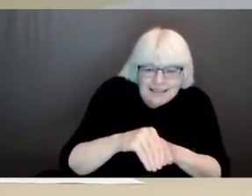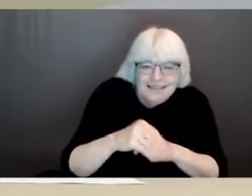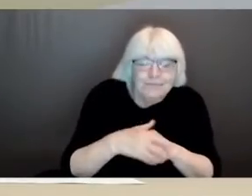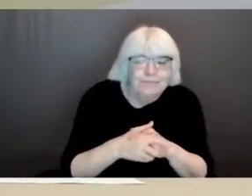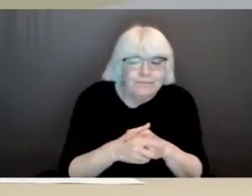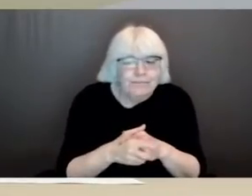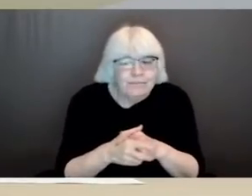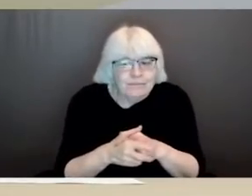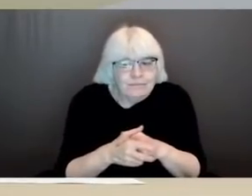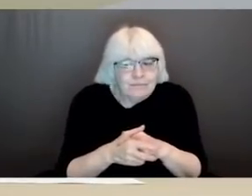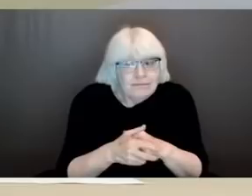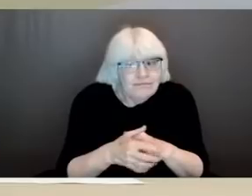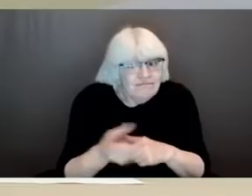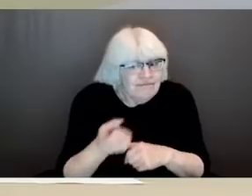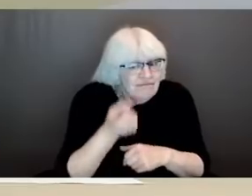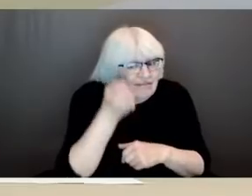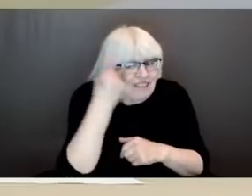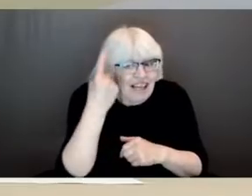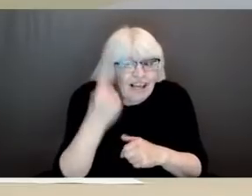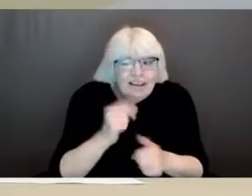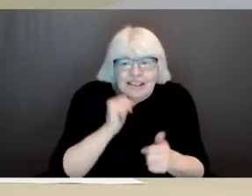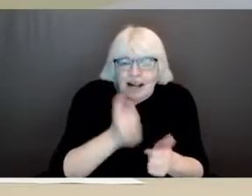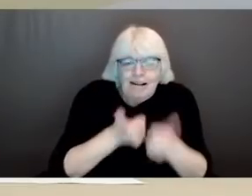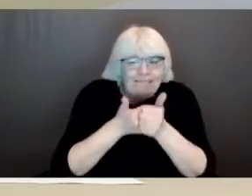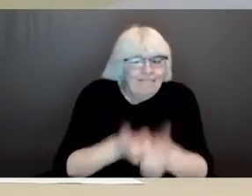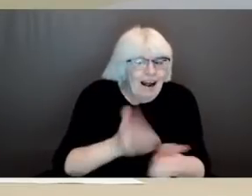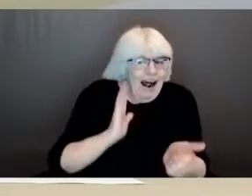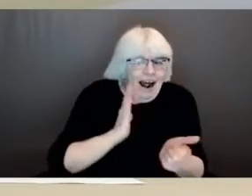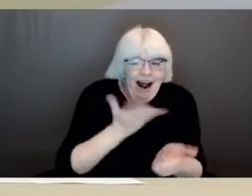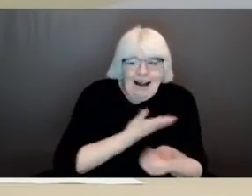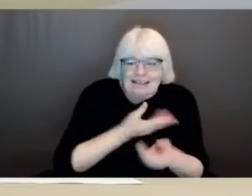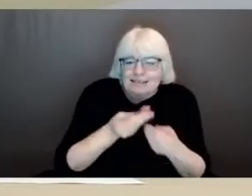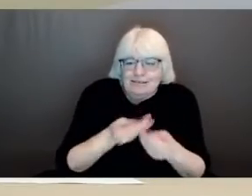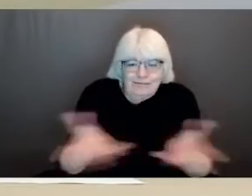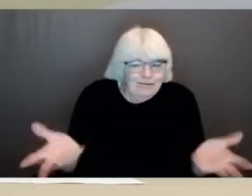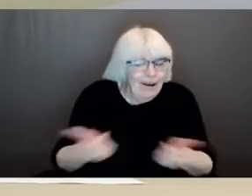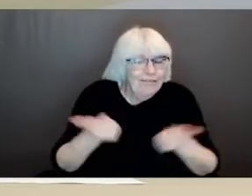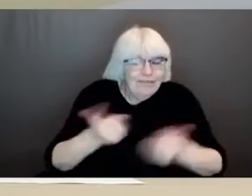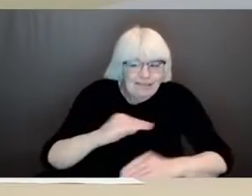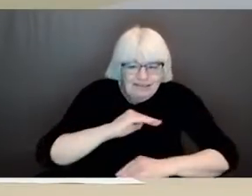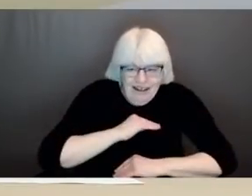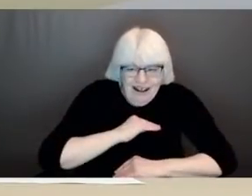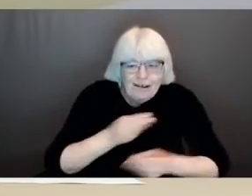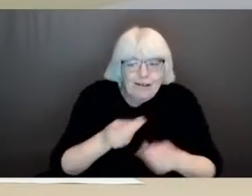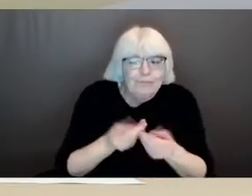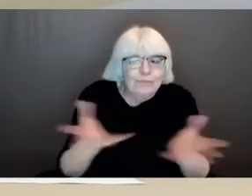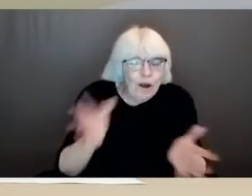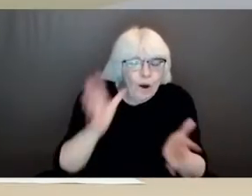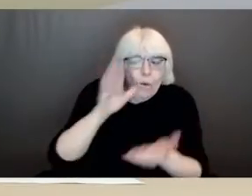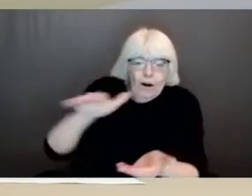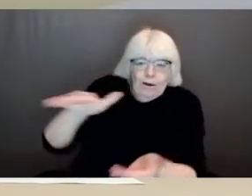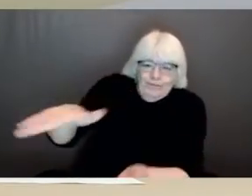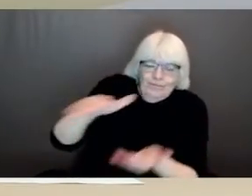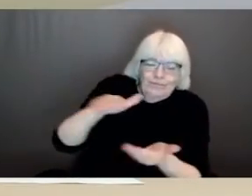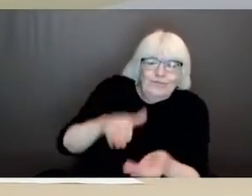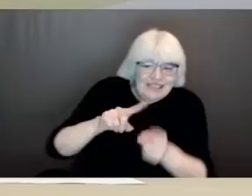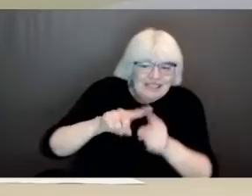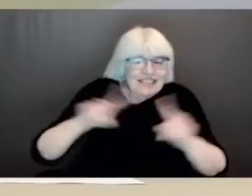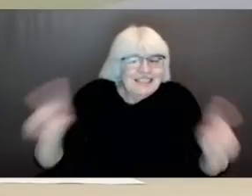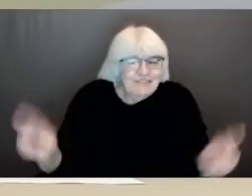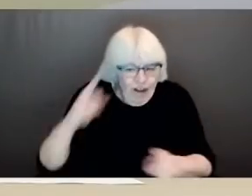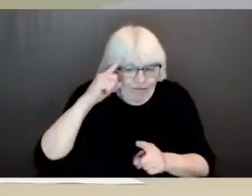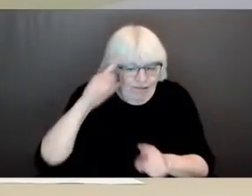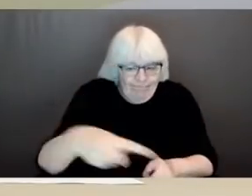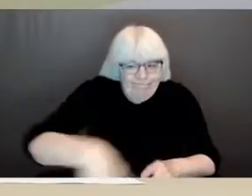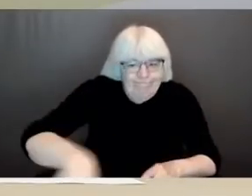really based on our supply here, which we have sufficient supply, but we would be getting that supply nationally like we